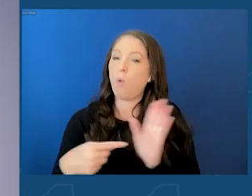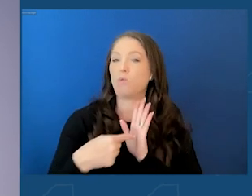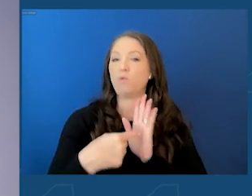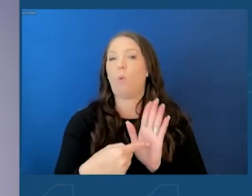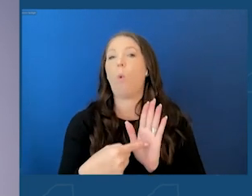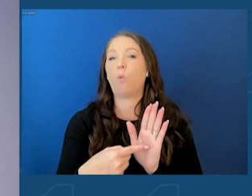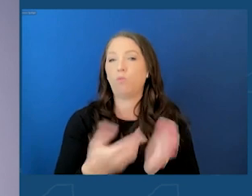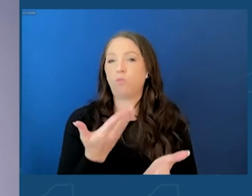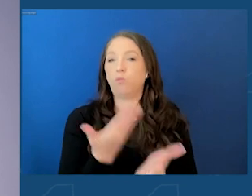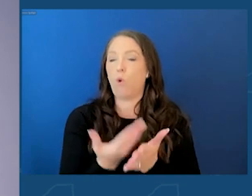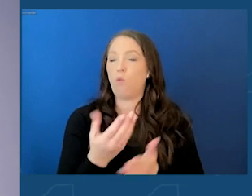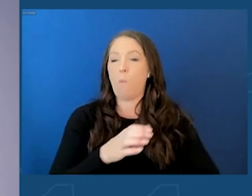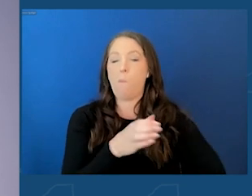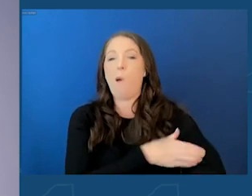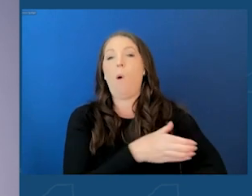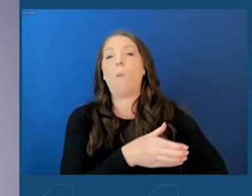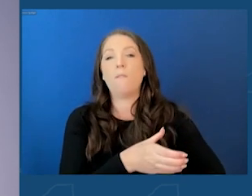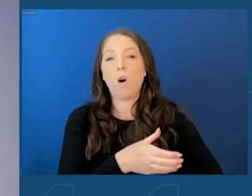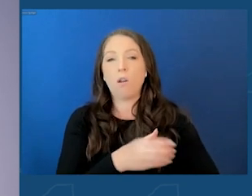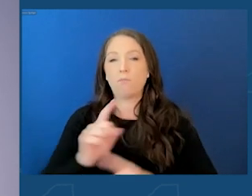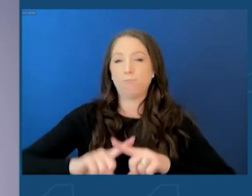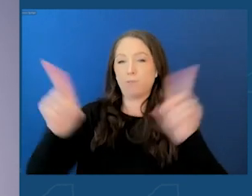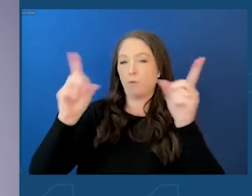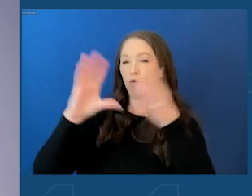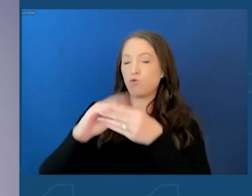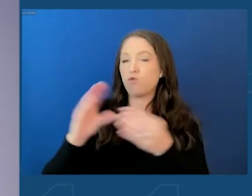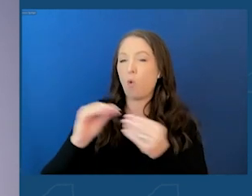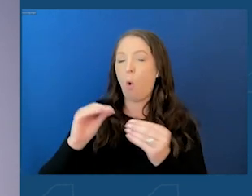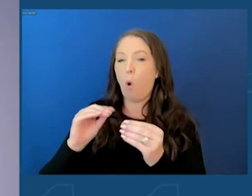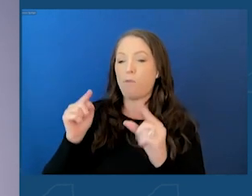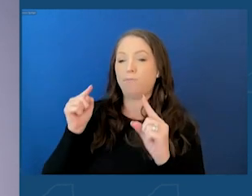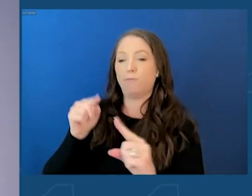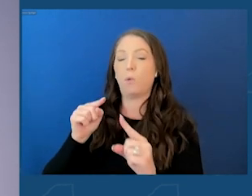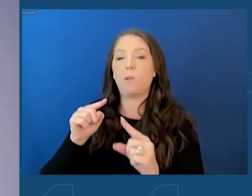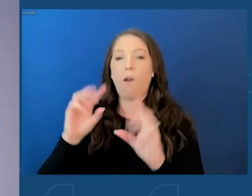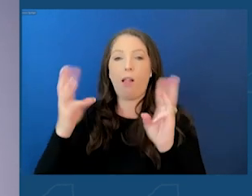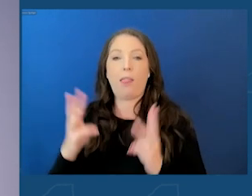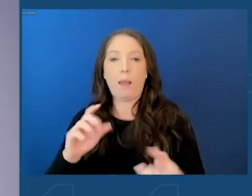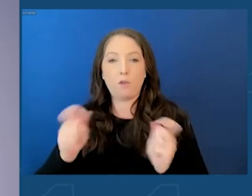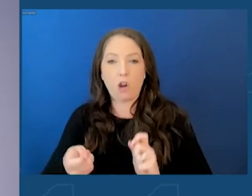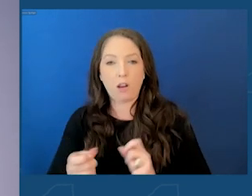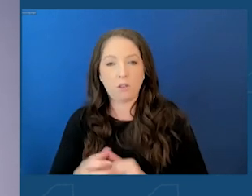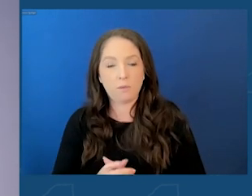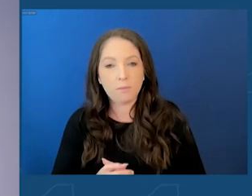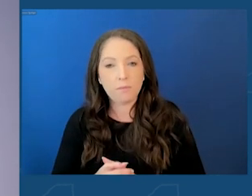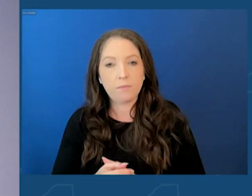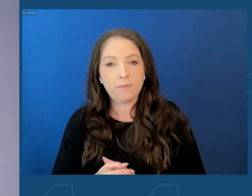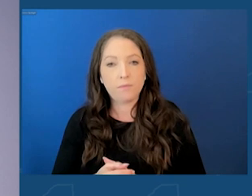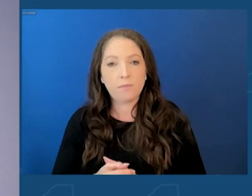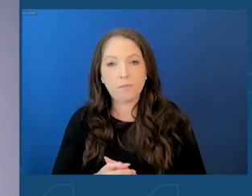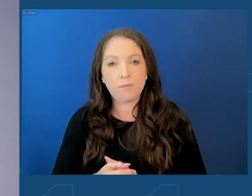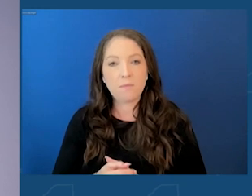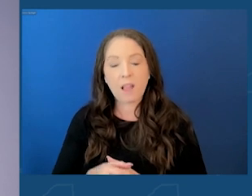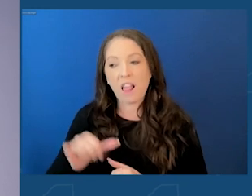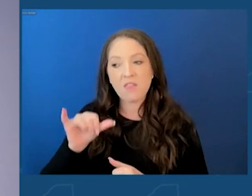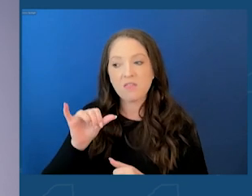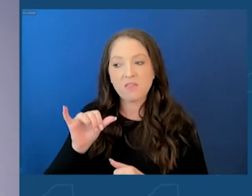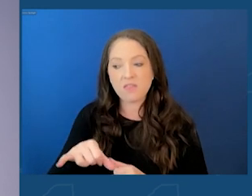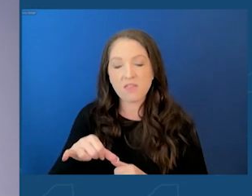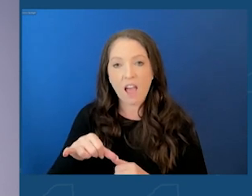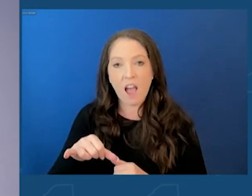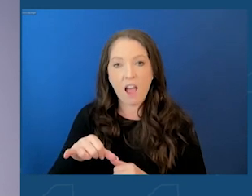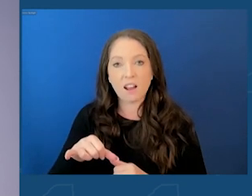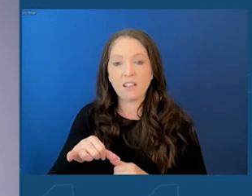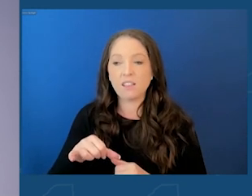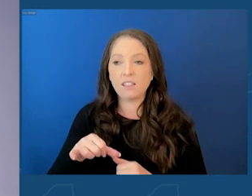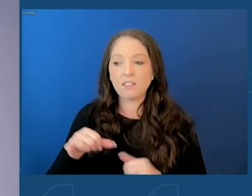more powerful story about what climate change is all about. It is the spur that is bringing us all together